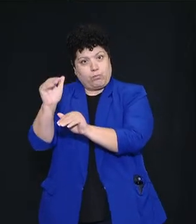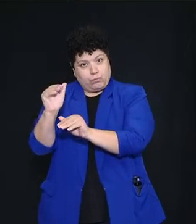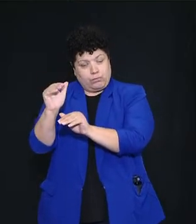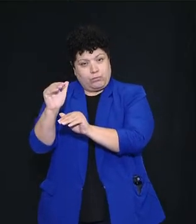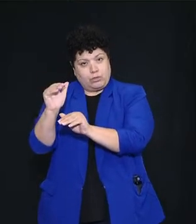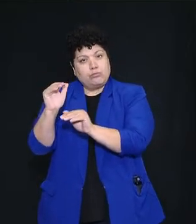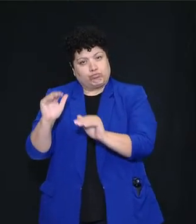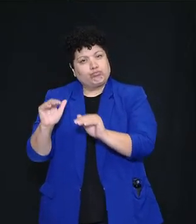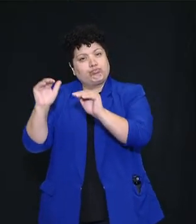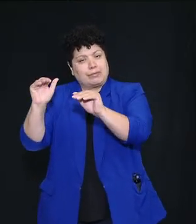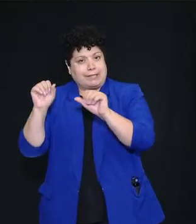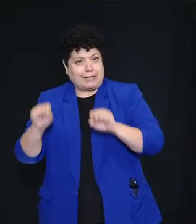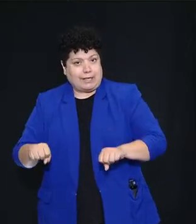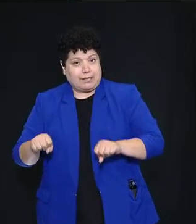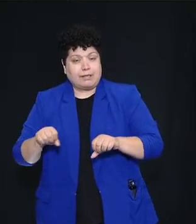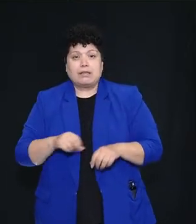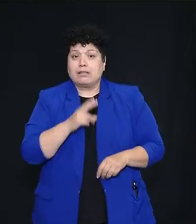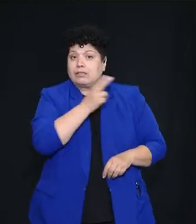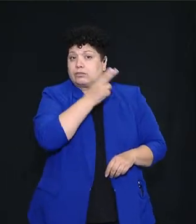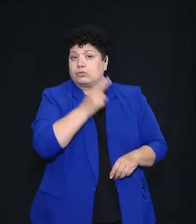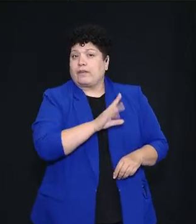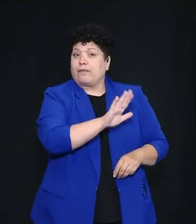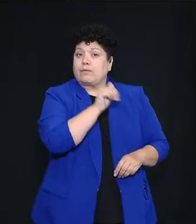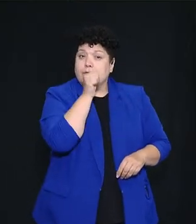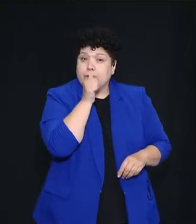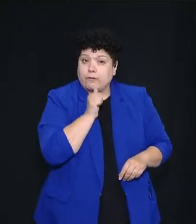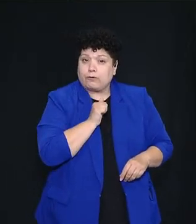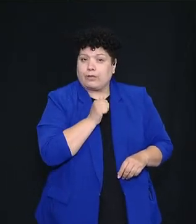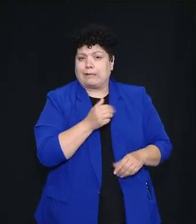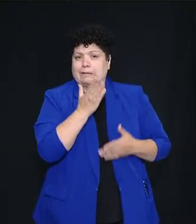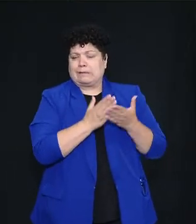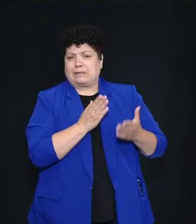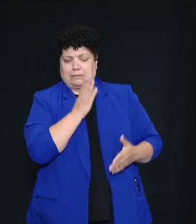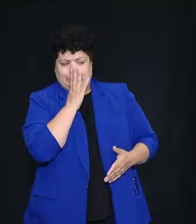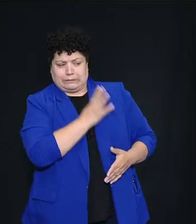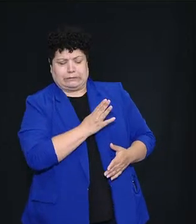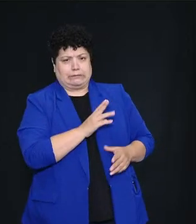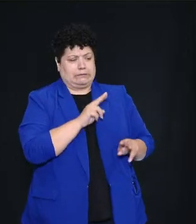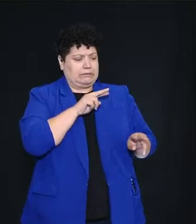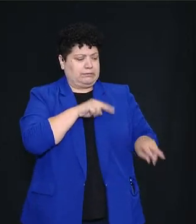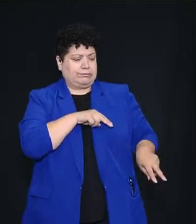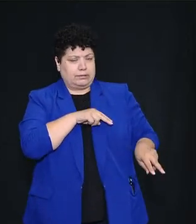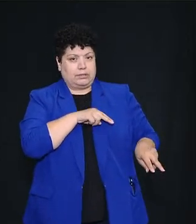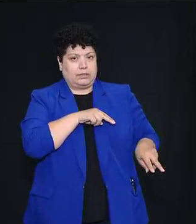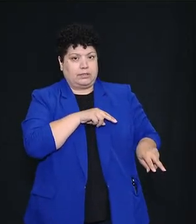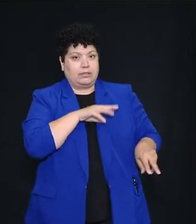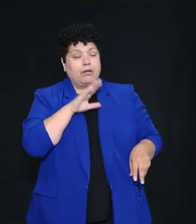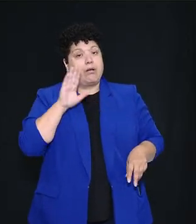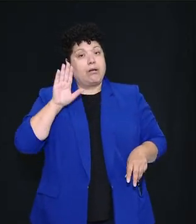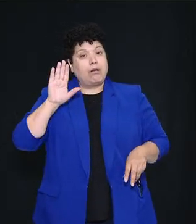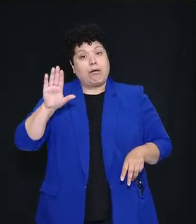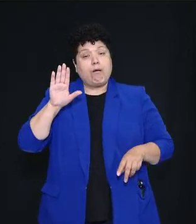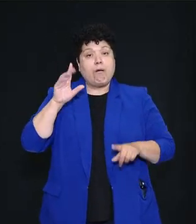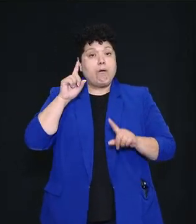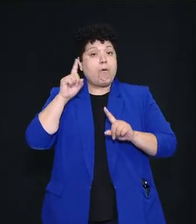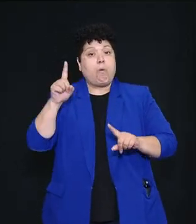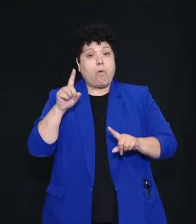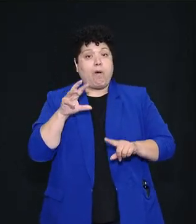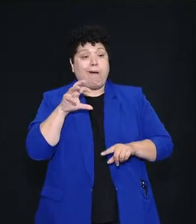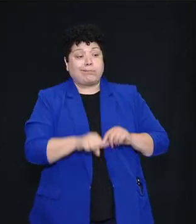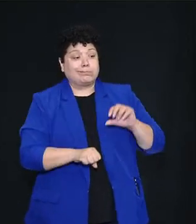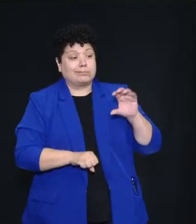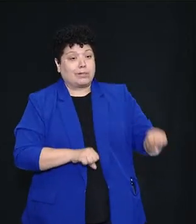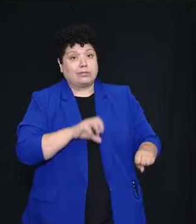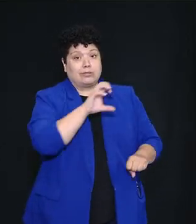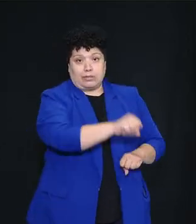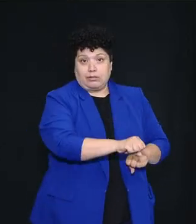That history of suffering and contempt, the fruit of the colonizing mentality, does not